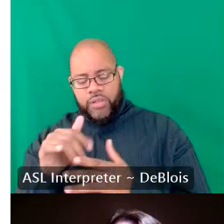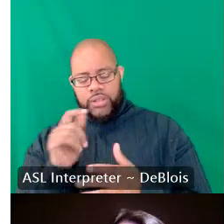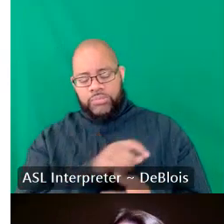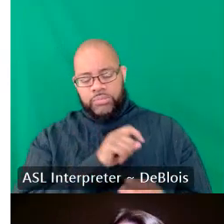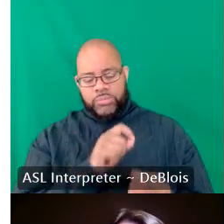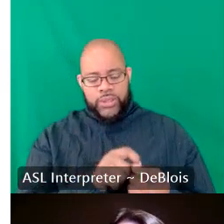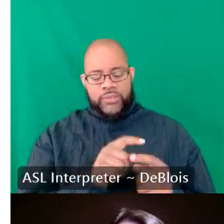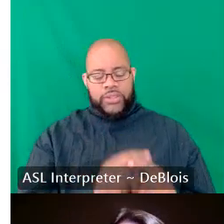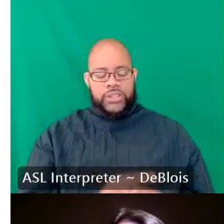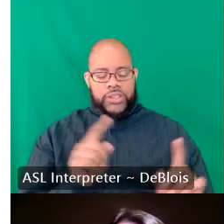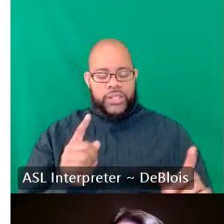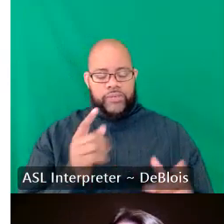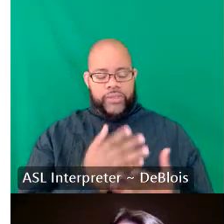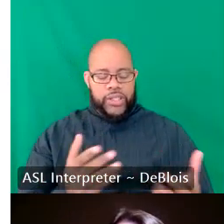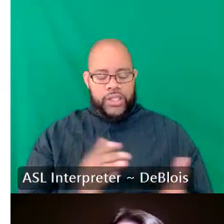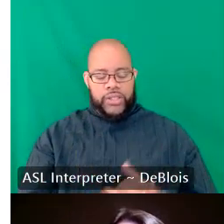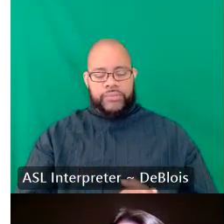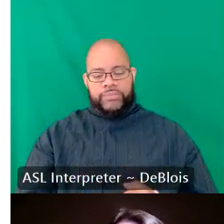specifically different thing.